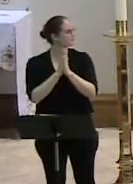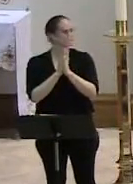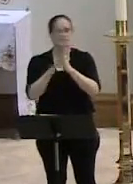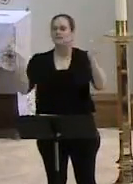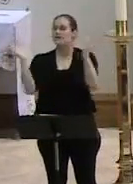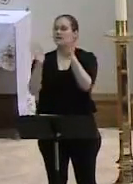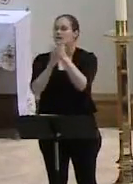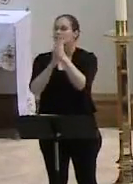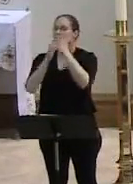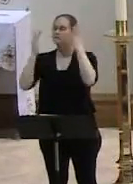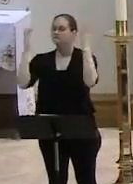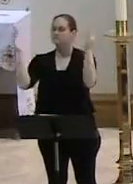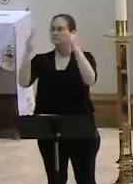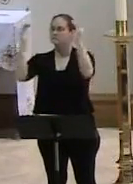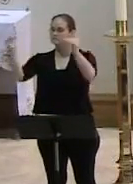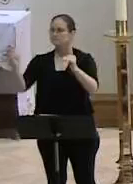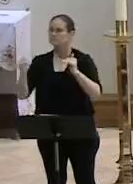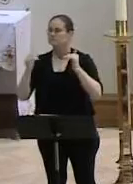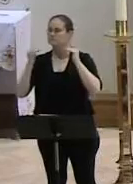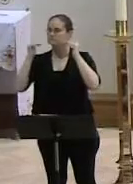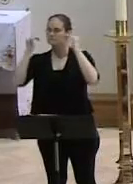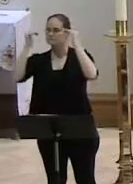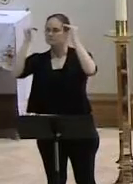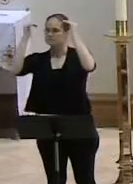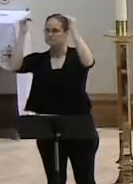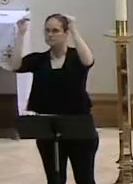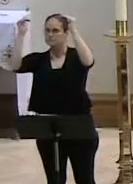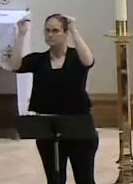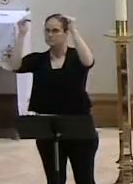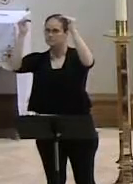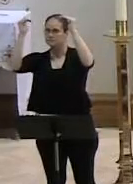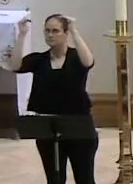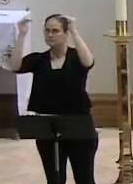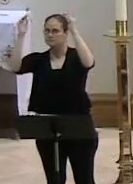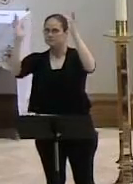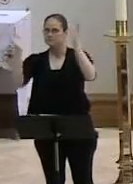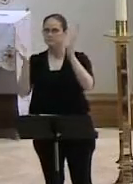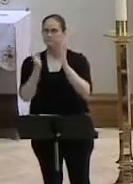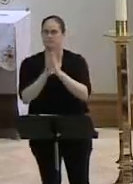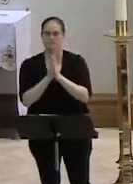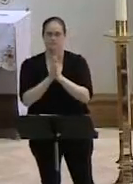eleison. Gloria in excelsis Deo.